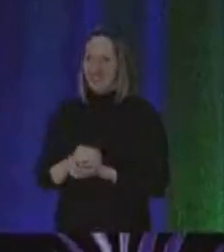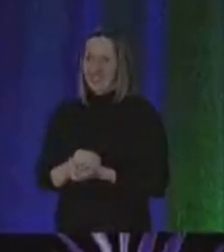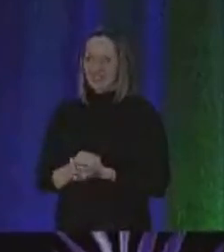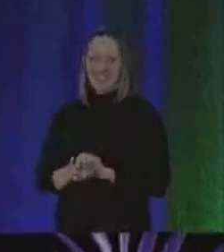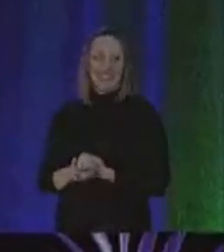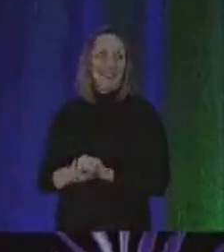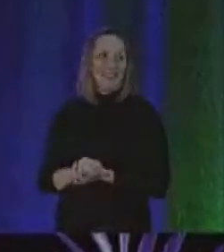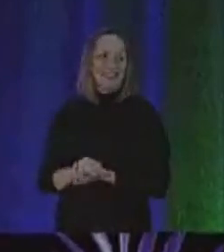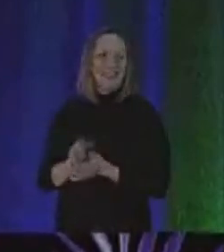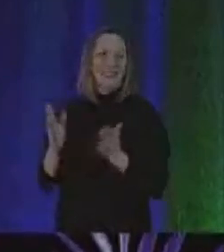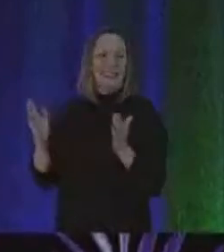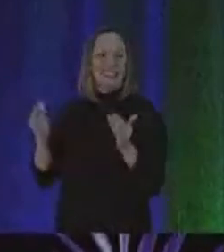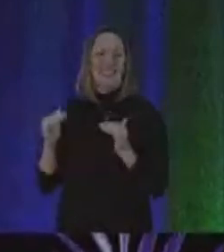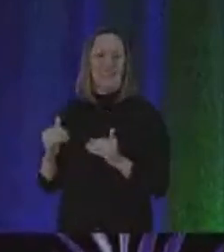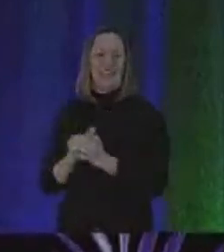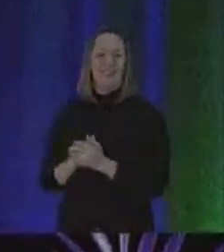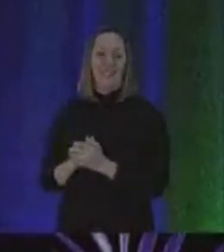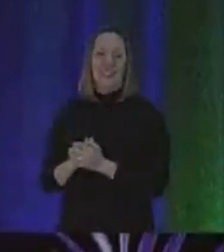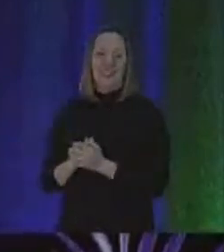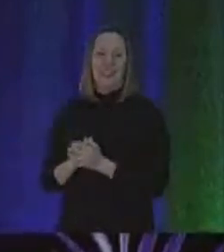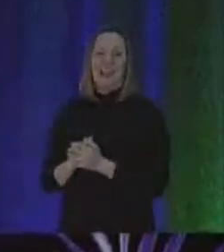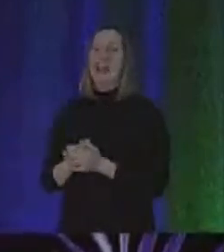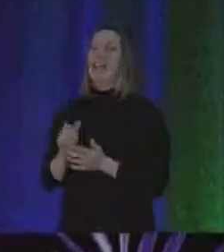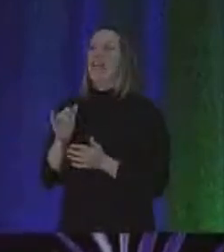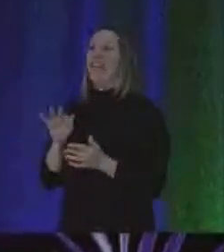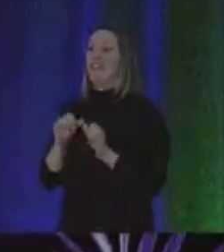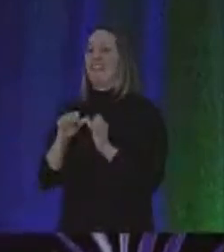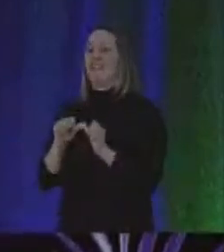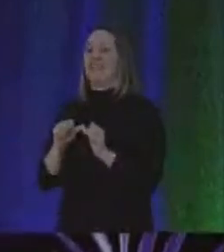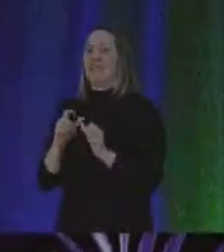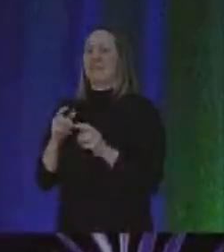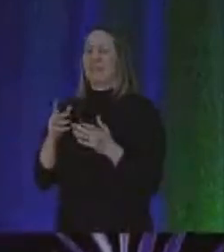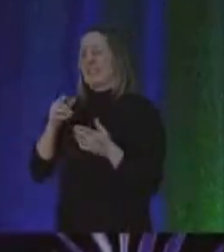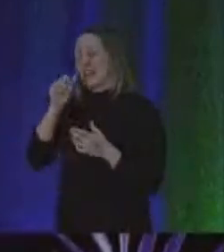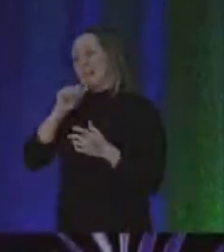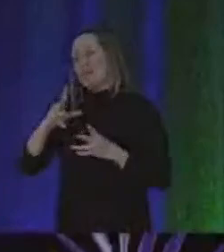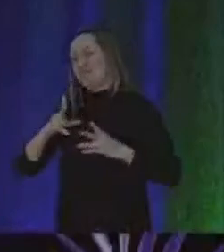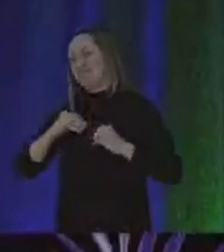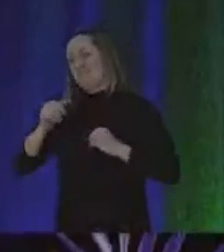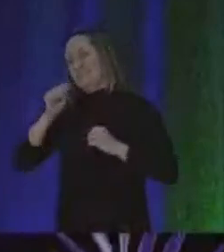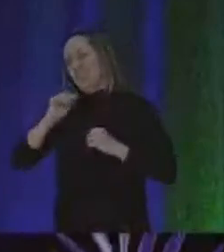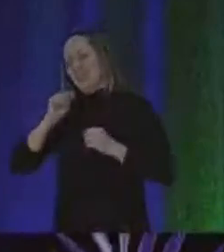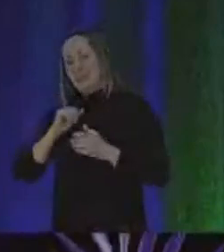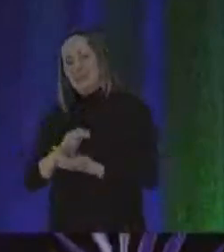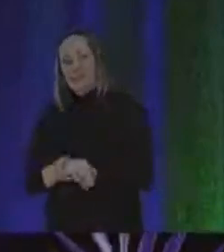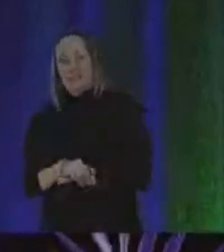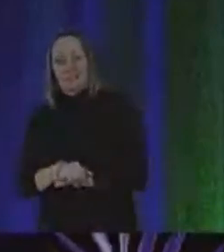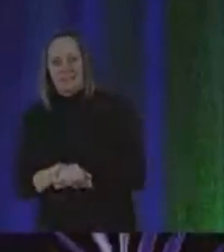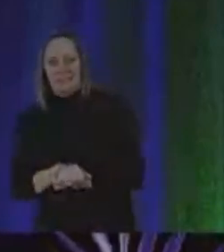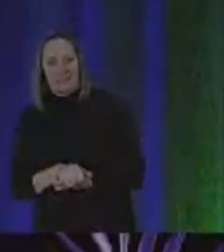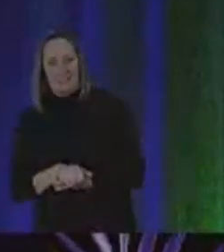go. Next up, we have a, if this keeps going, we're just going to have to deal with it.